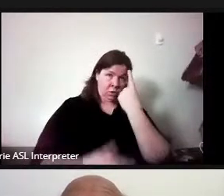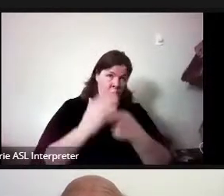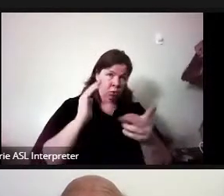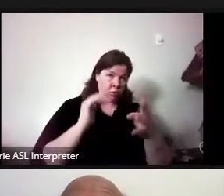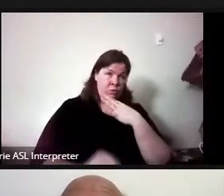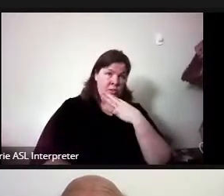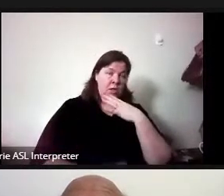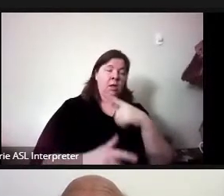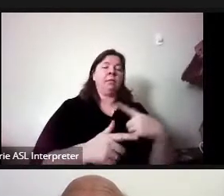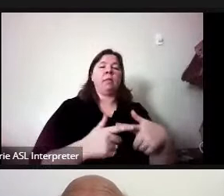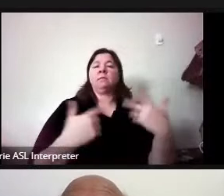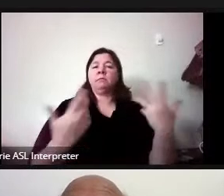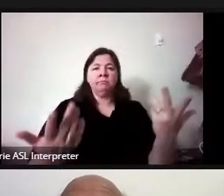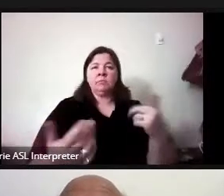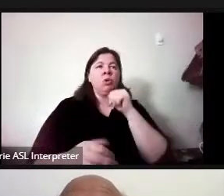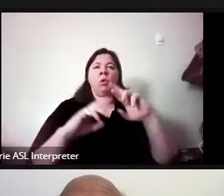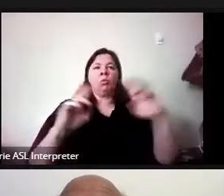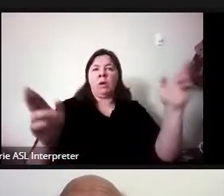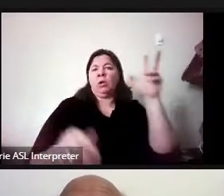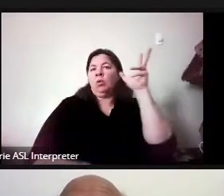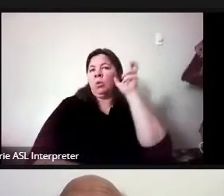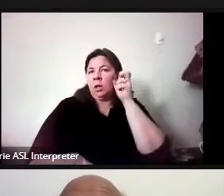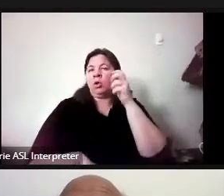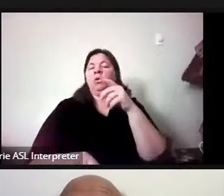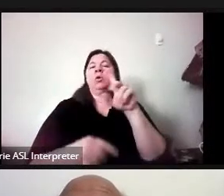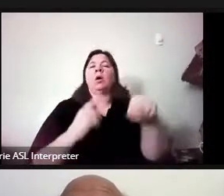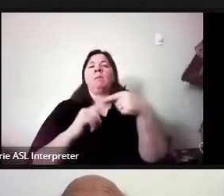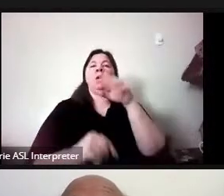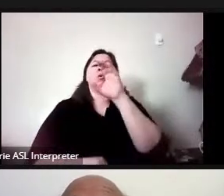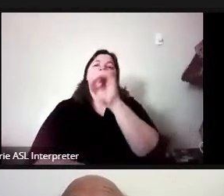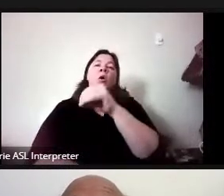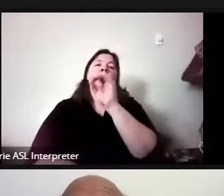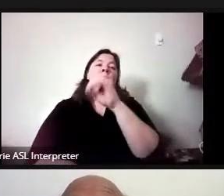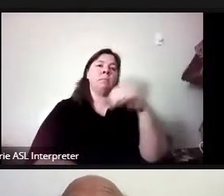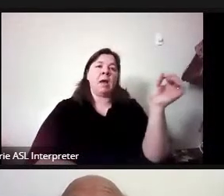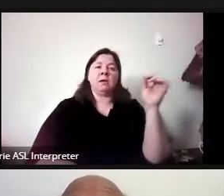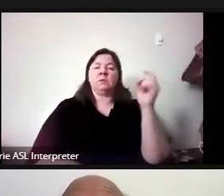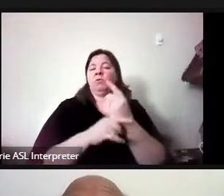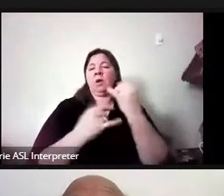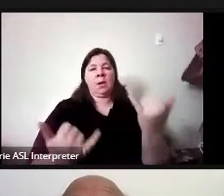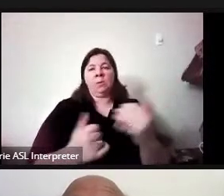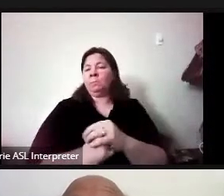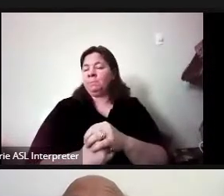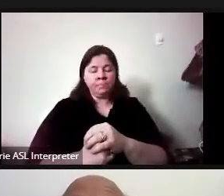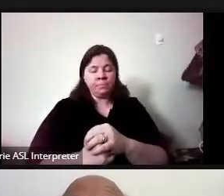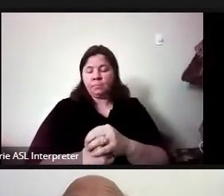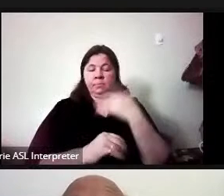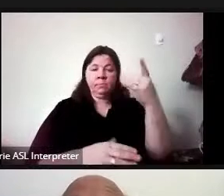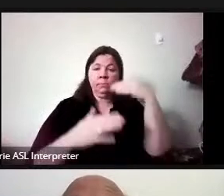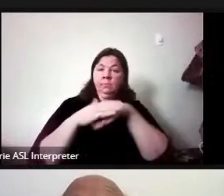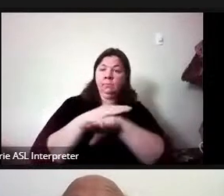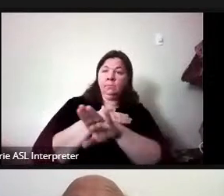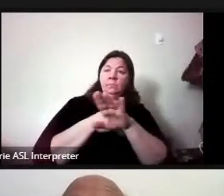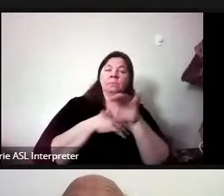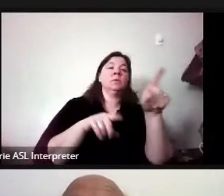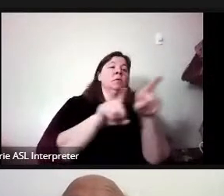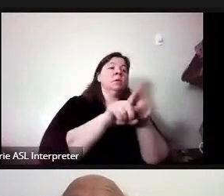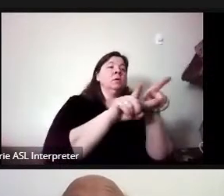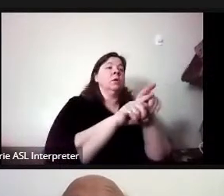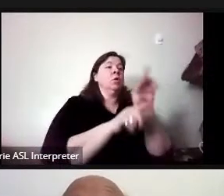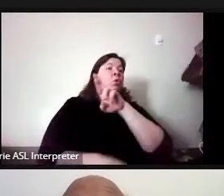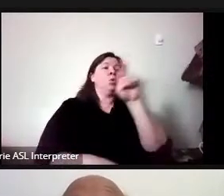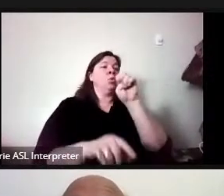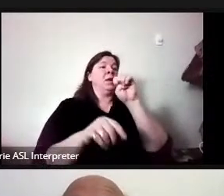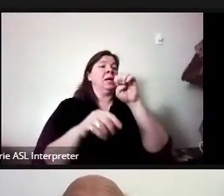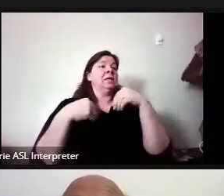then they are not ready for Onpassive as it stands right now. They can come in as a reseller or